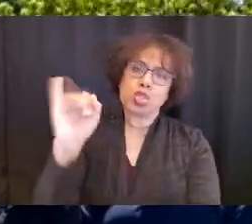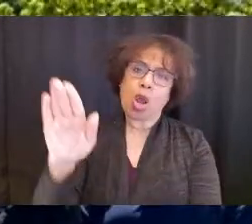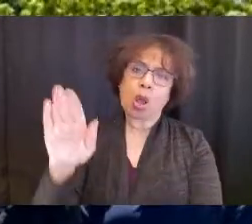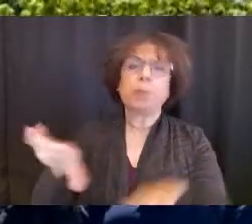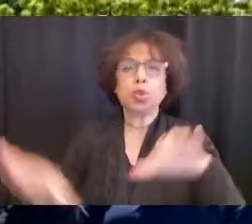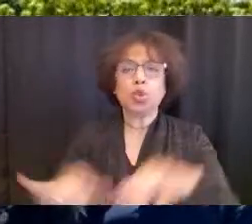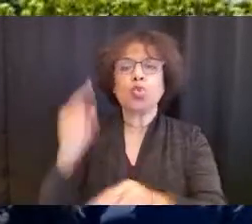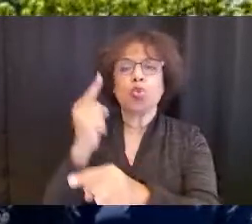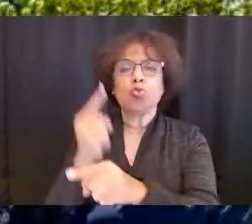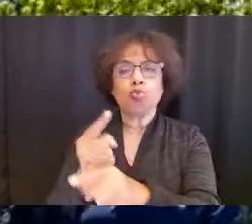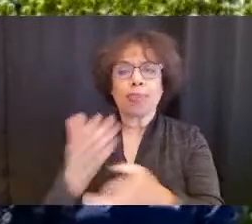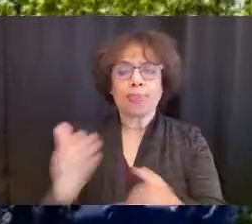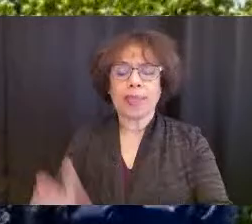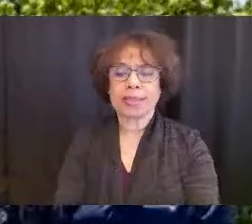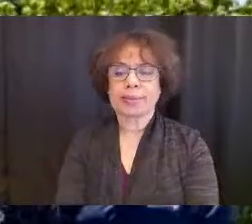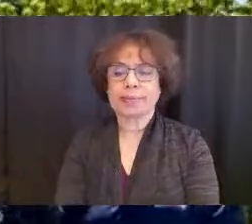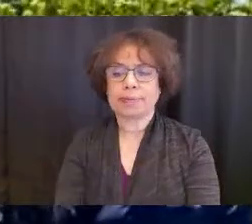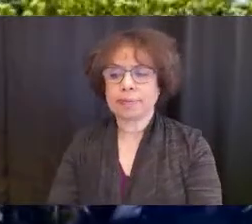thing.